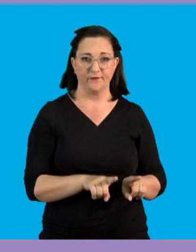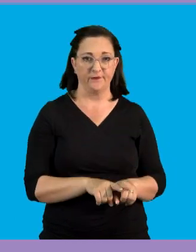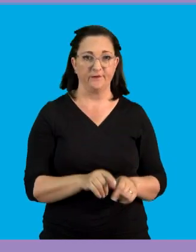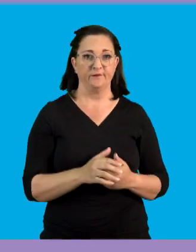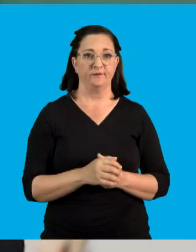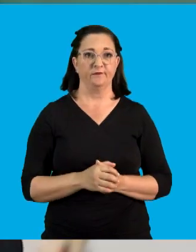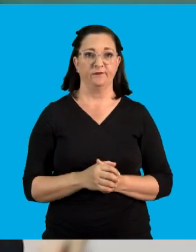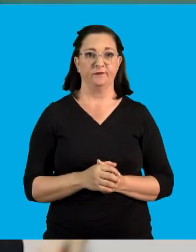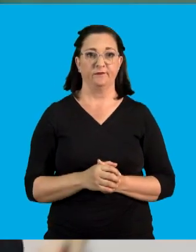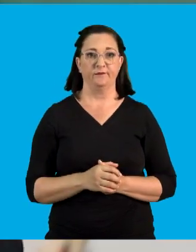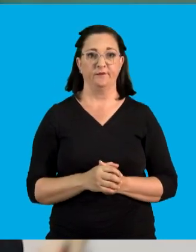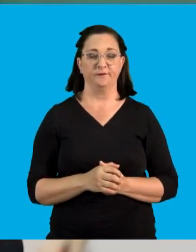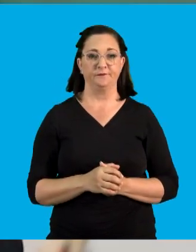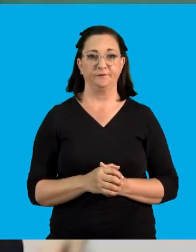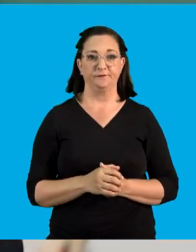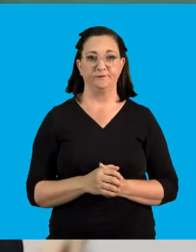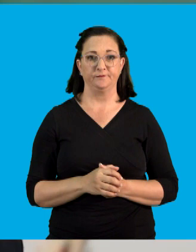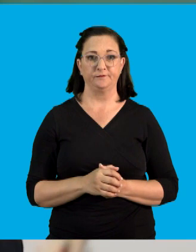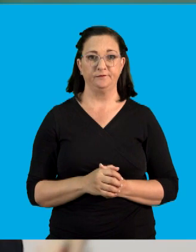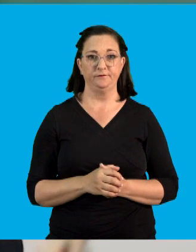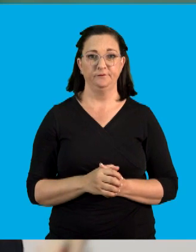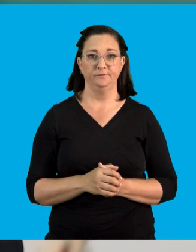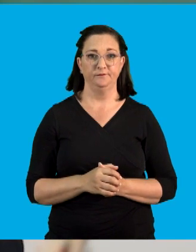part of the whole.